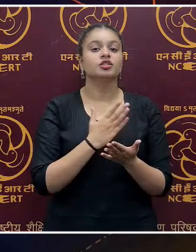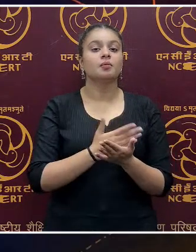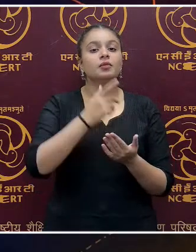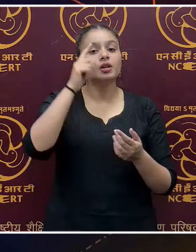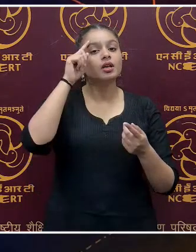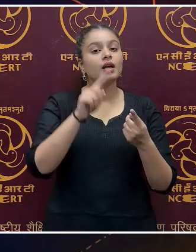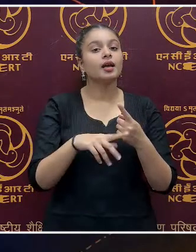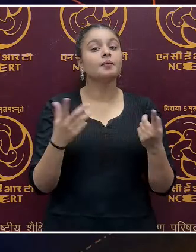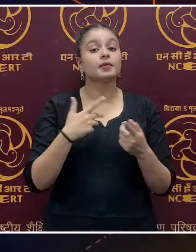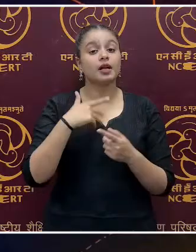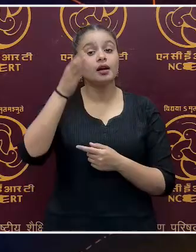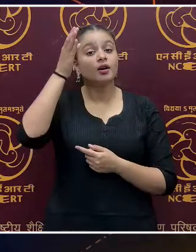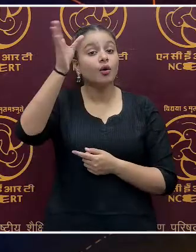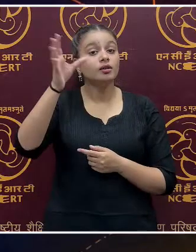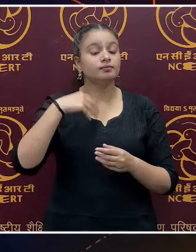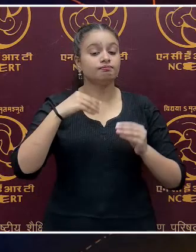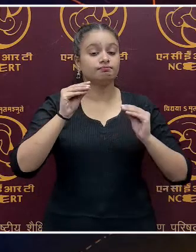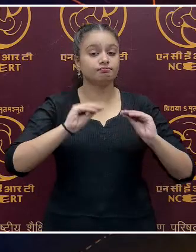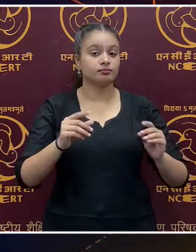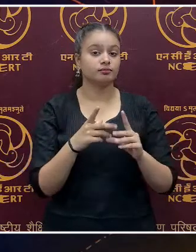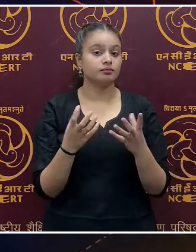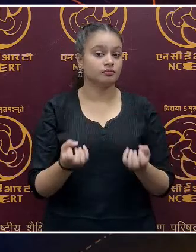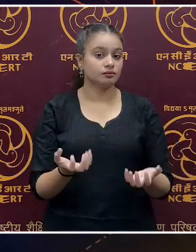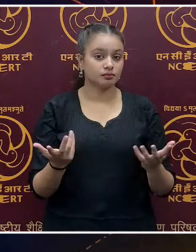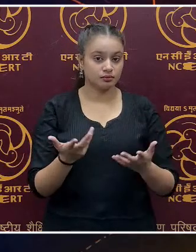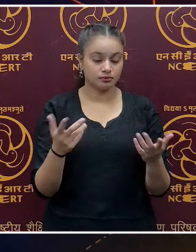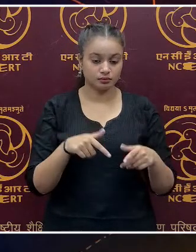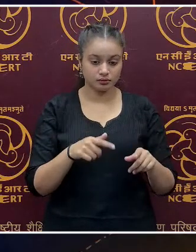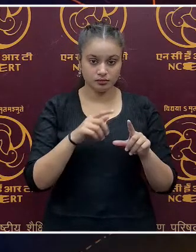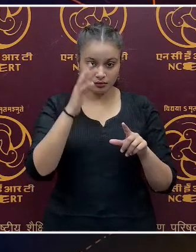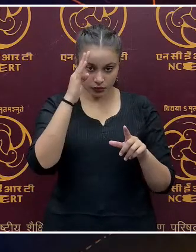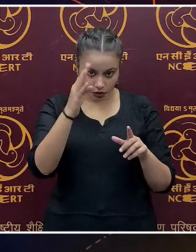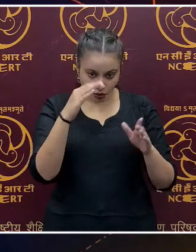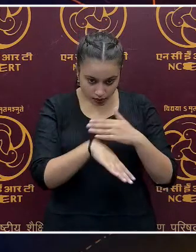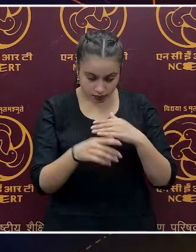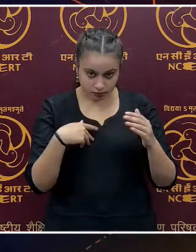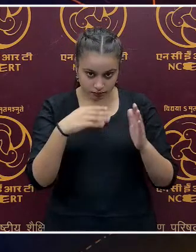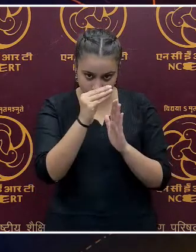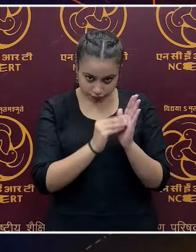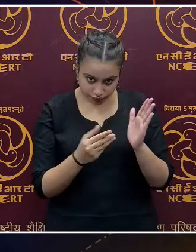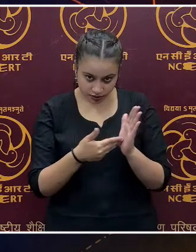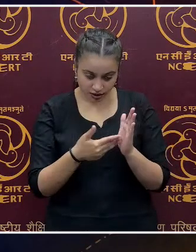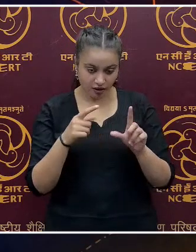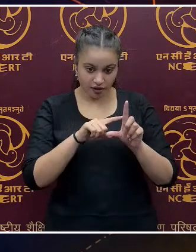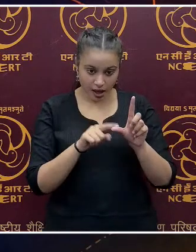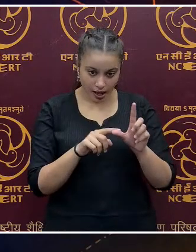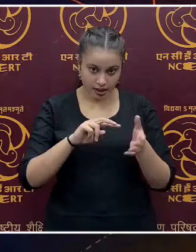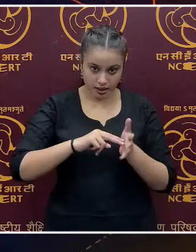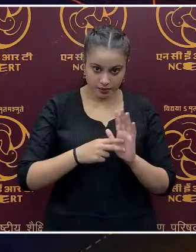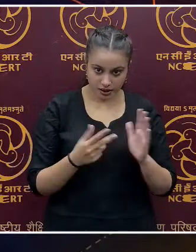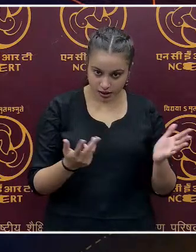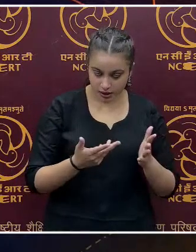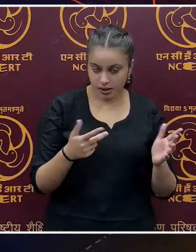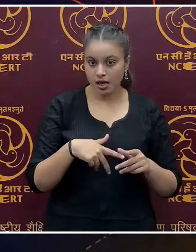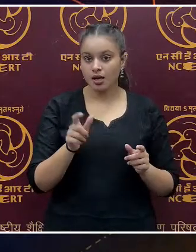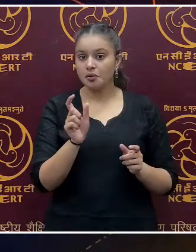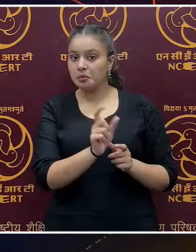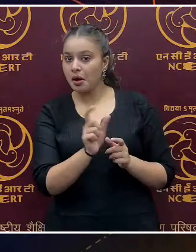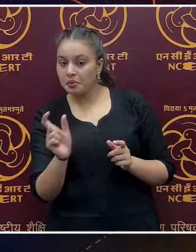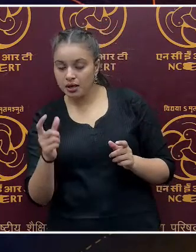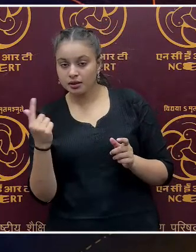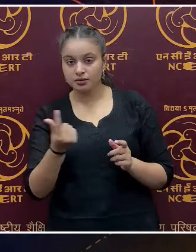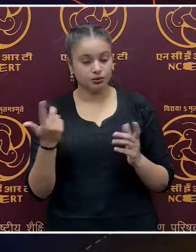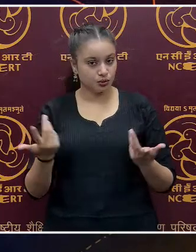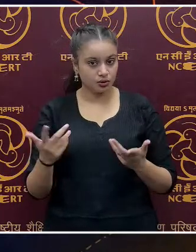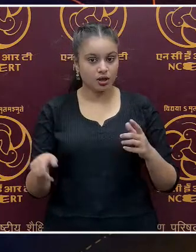and concept, and in the theory they have mentioned what is angle and what are the keywords of the angle, how